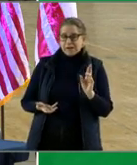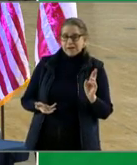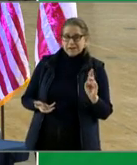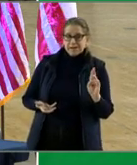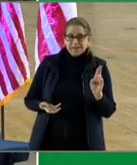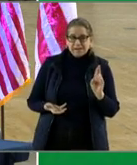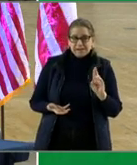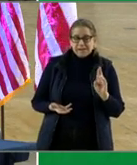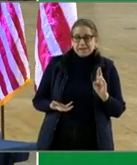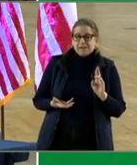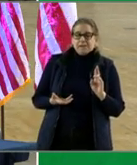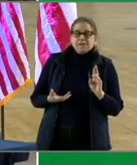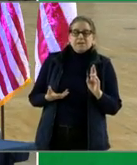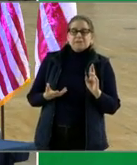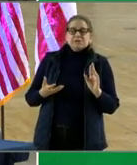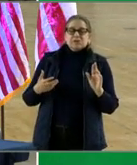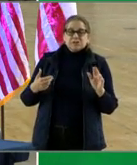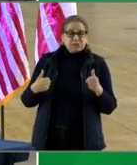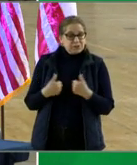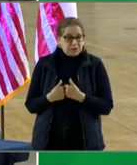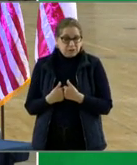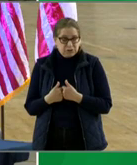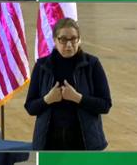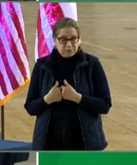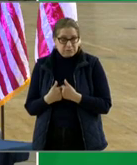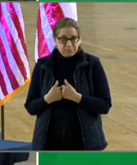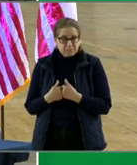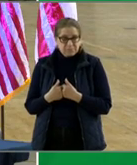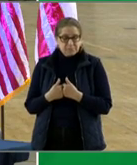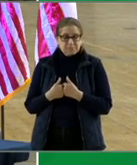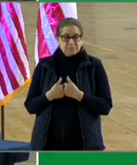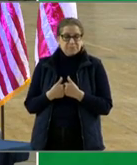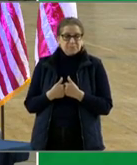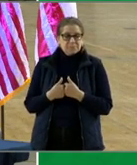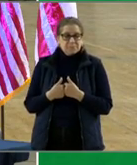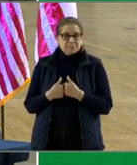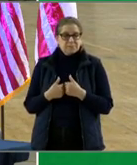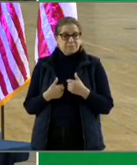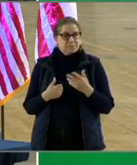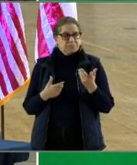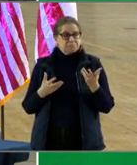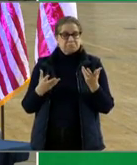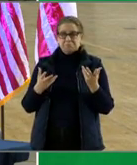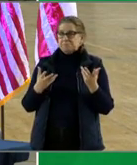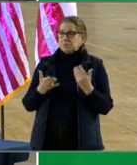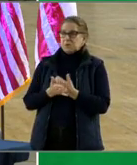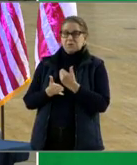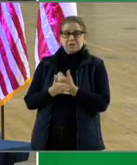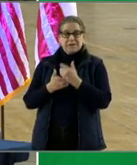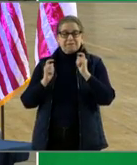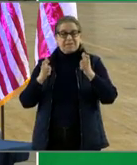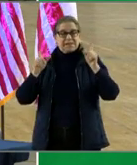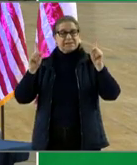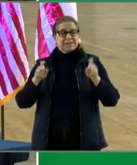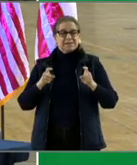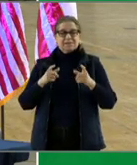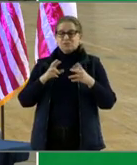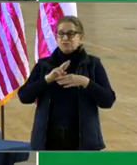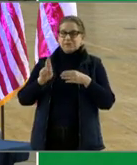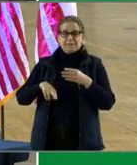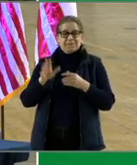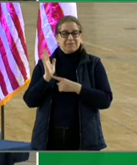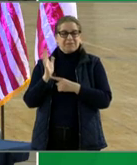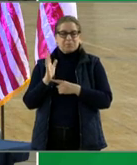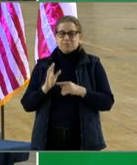there's an announcement made that there's this new rapid test that can run a test in 5 minutes, but it doesn't hit the market immediately, and